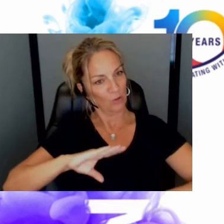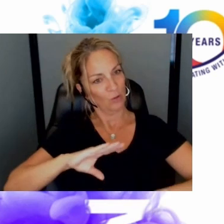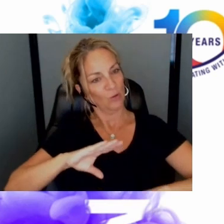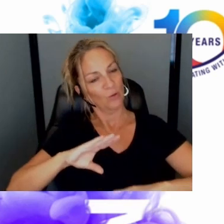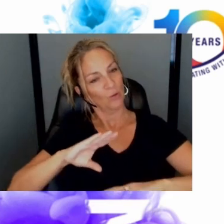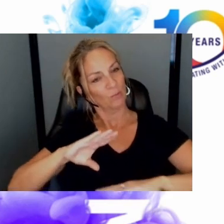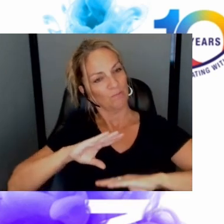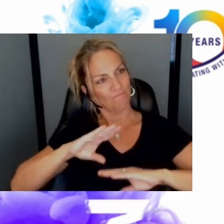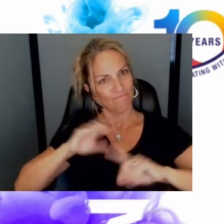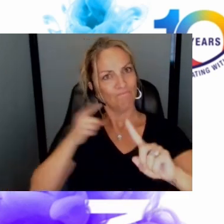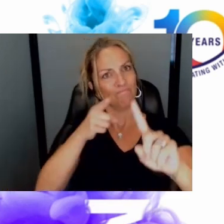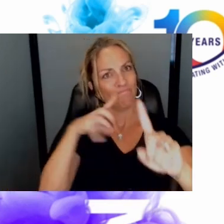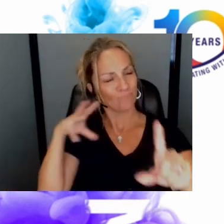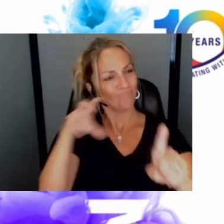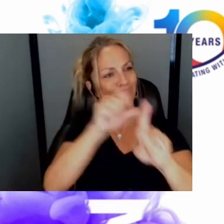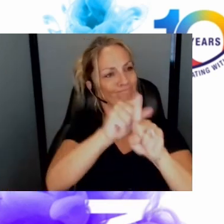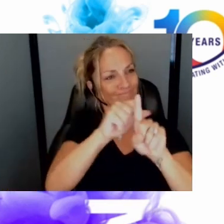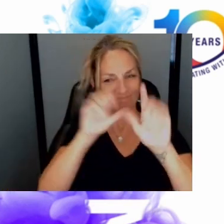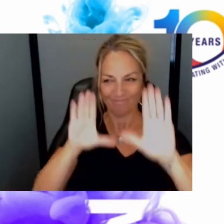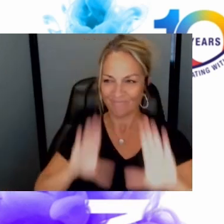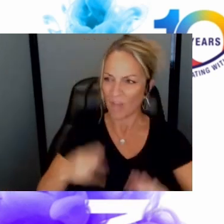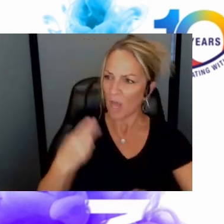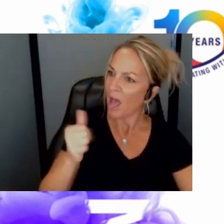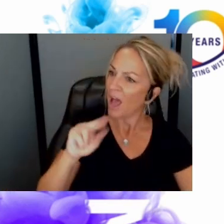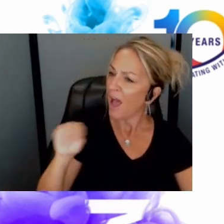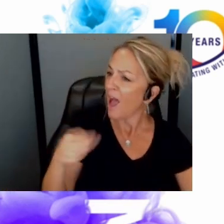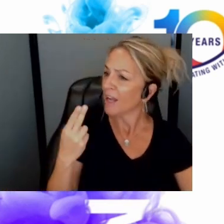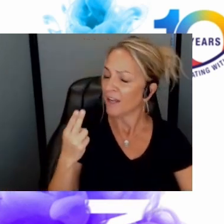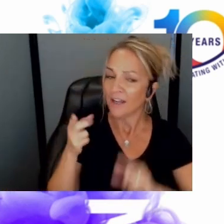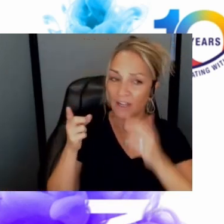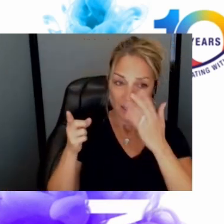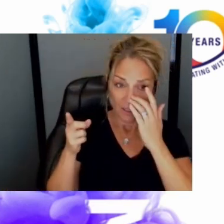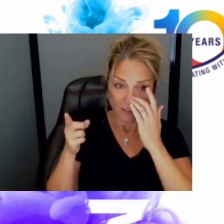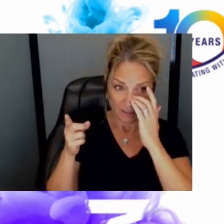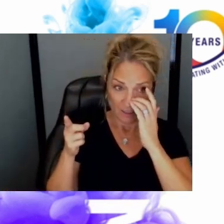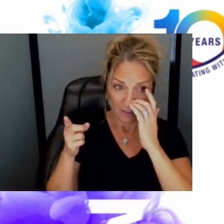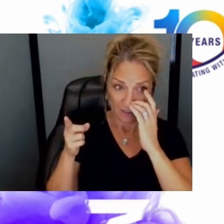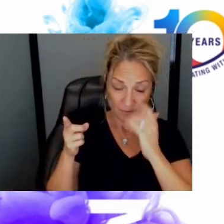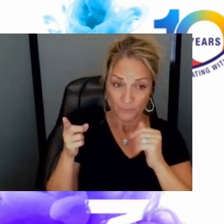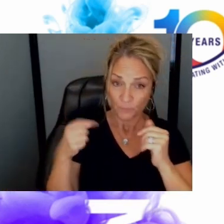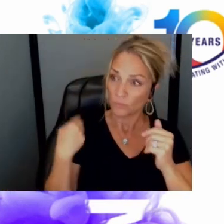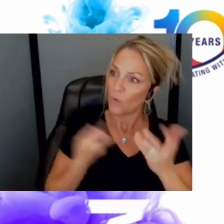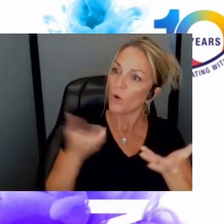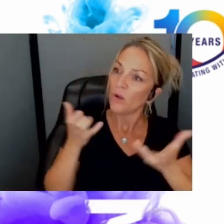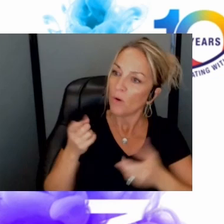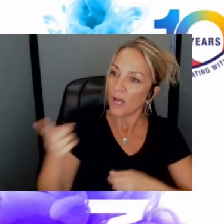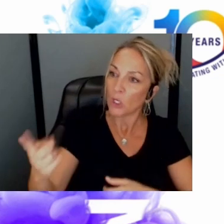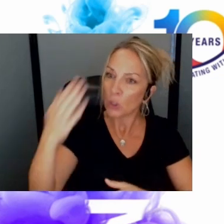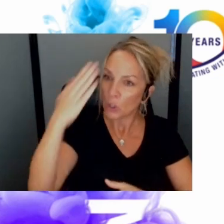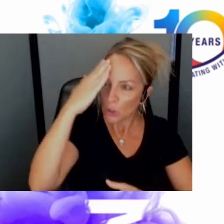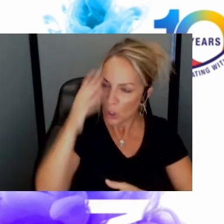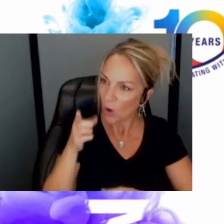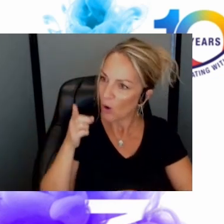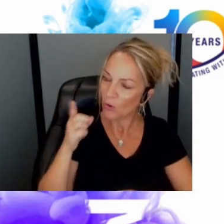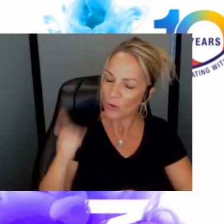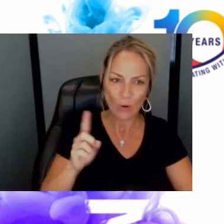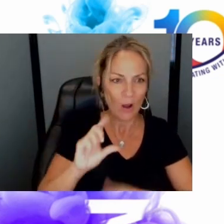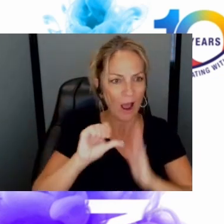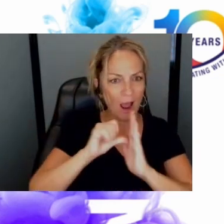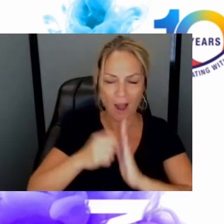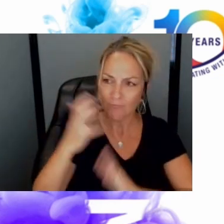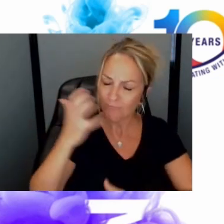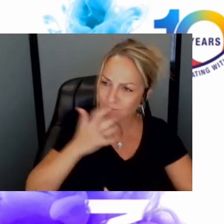feat. Hannah, you're over there. We want to know that you are a beacon of light to the deaf and hard of